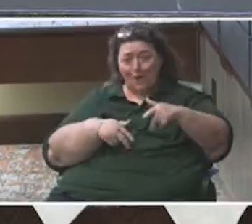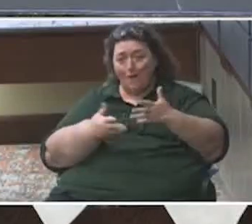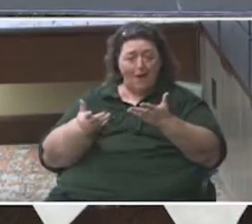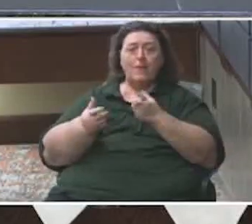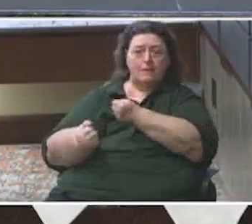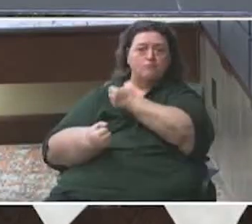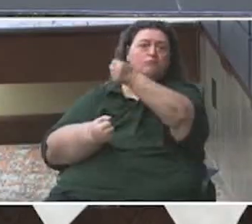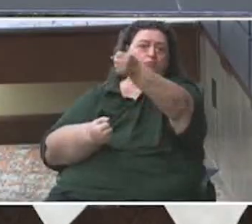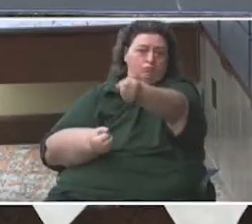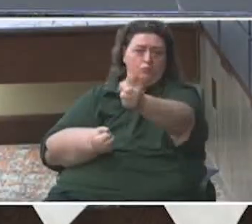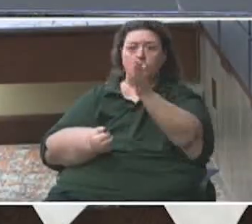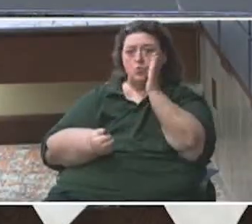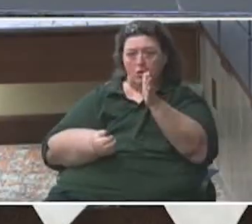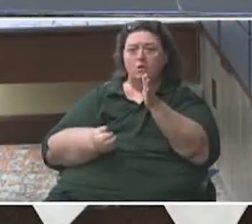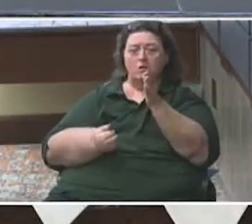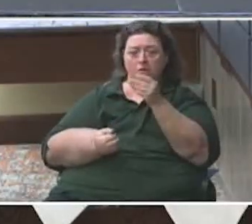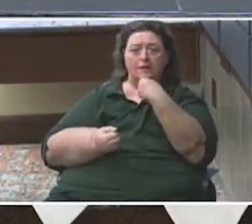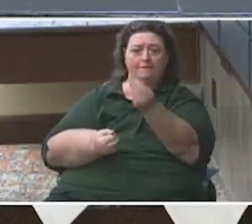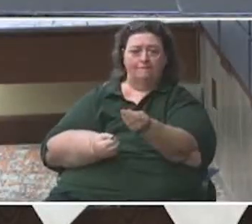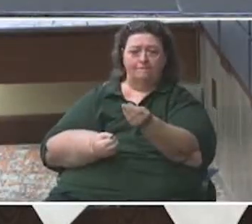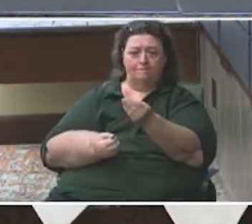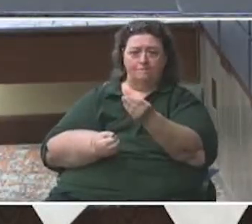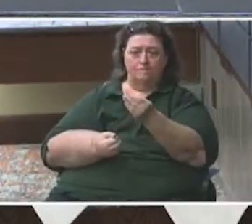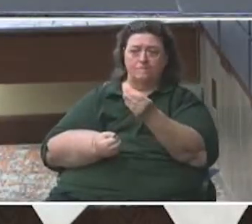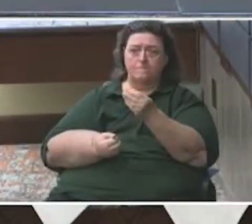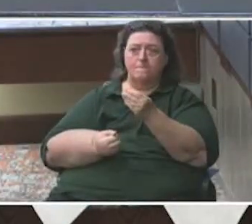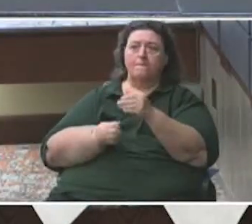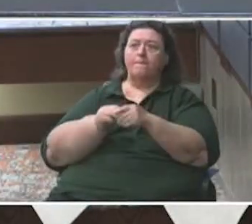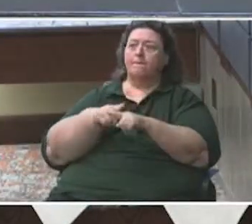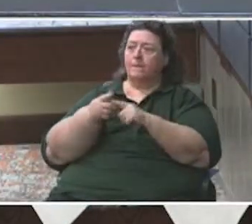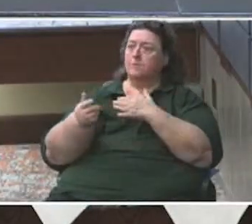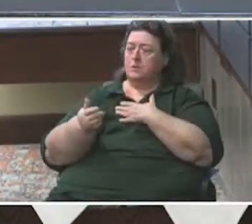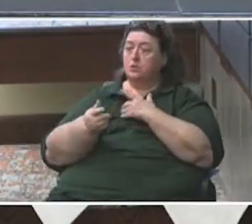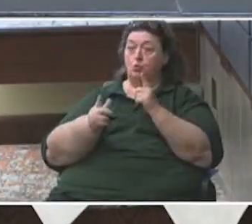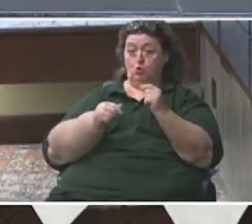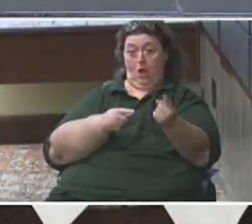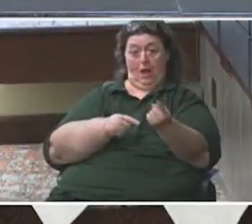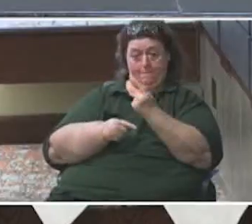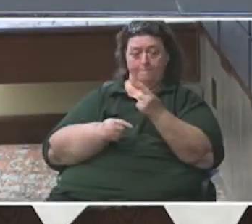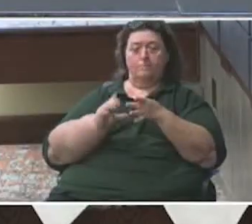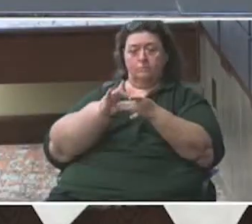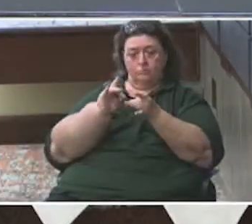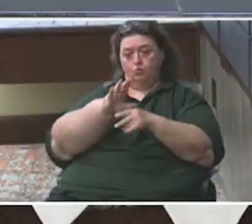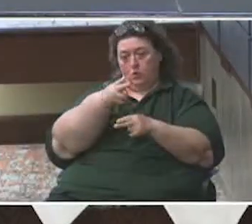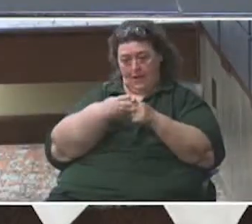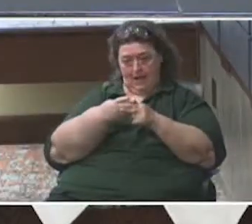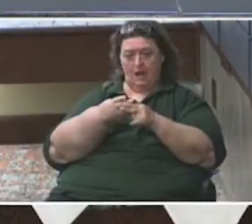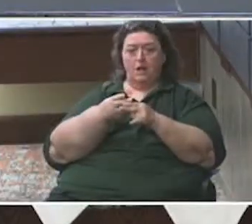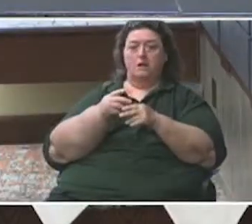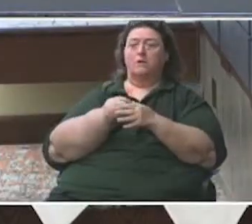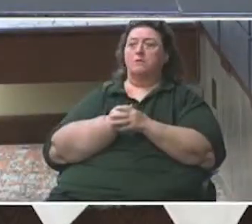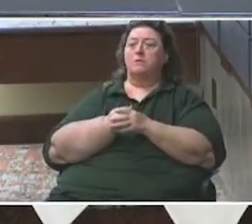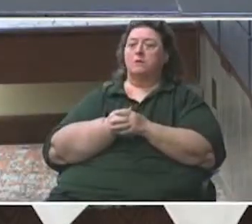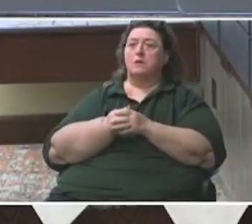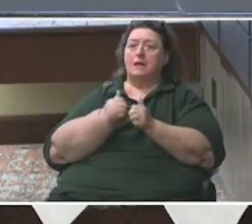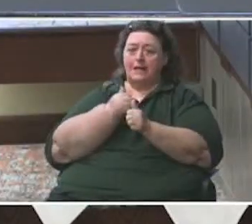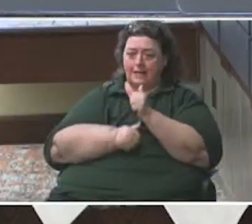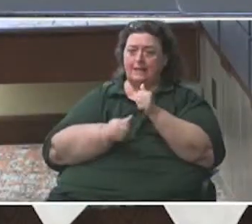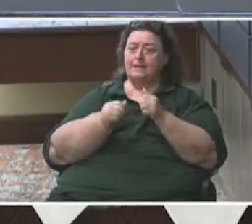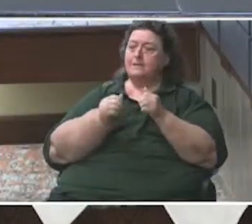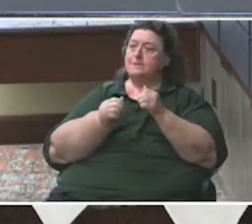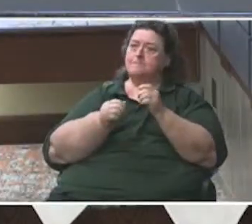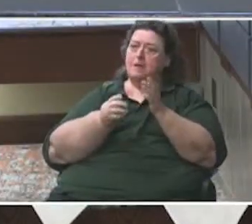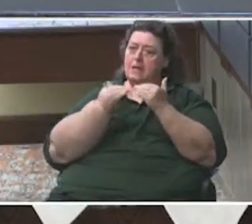microphone is available to be brought to you. And when called to the podium, please state your name and address for the record. Each speaker must limit comments to